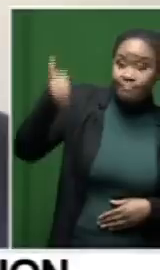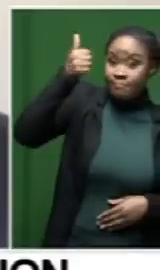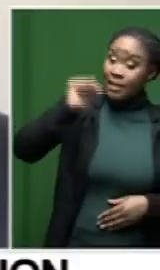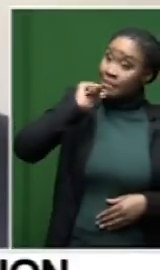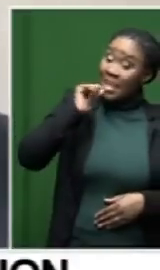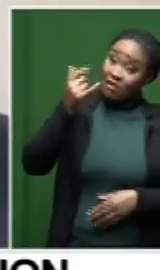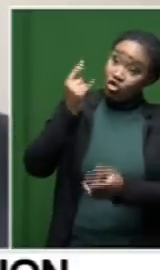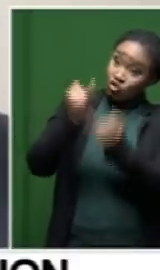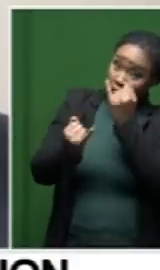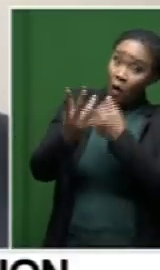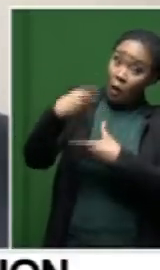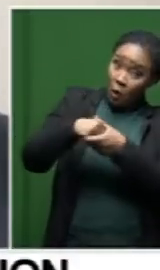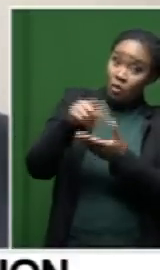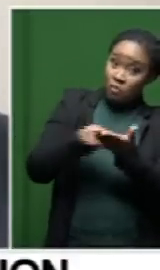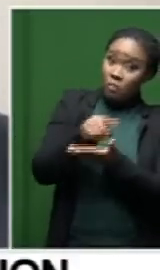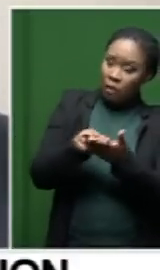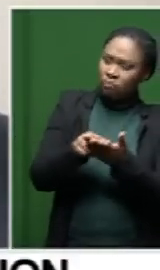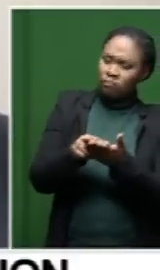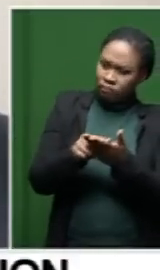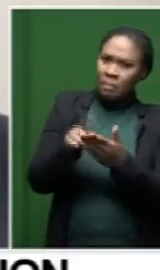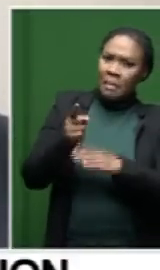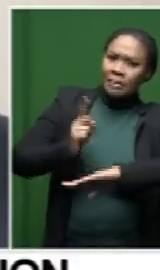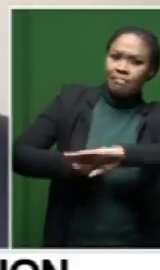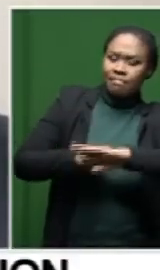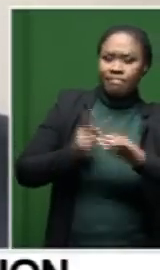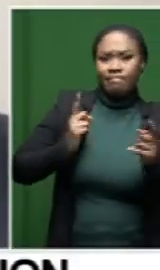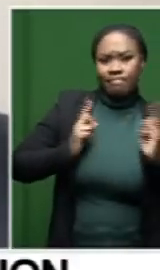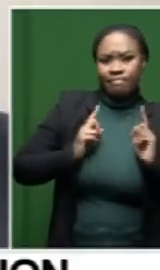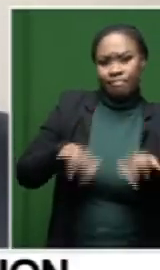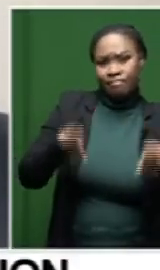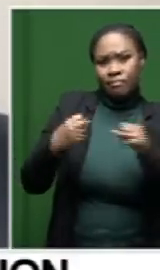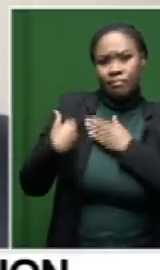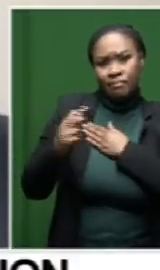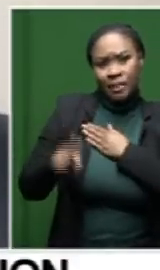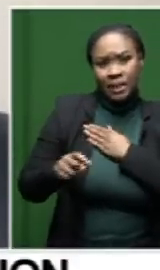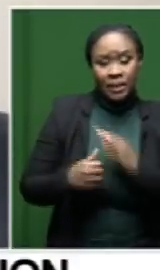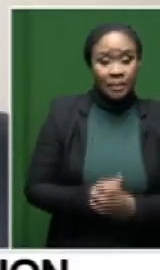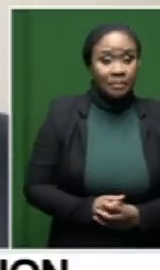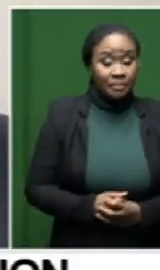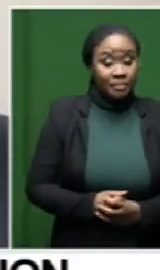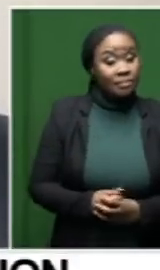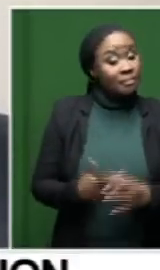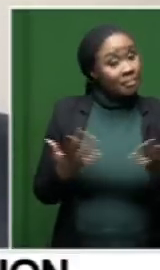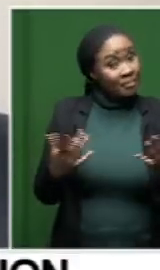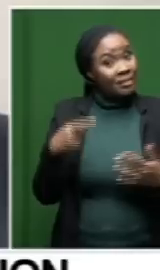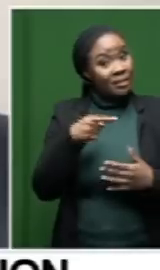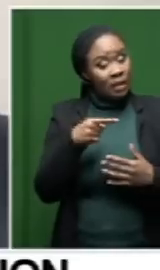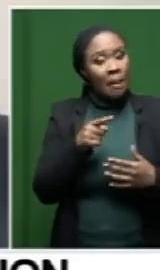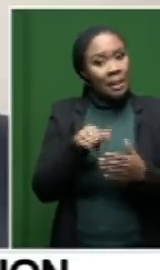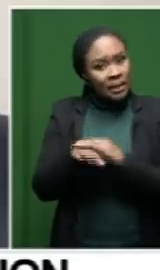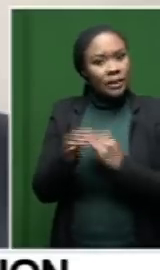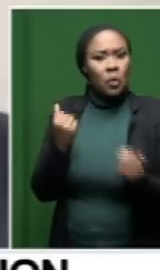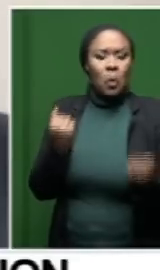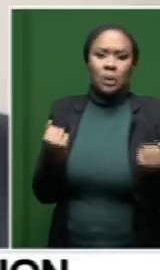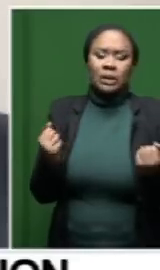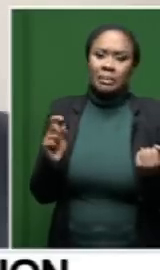And indeed, the president himself, as you're saying, I mean, this is certainly something that needs to be respected through a court of law, and we need to find out what the